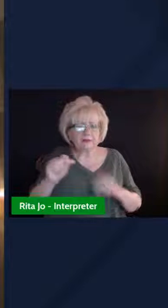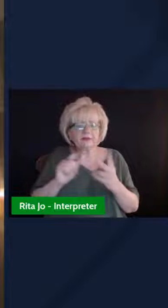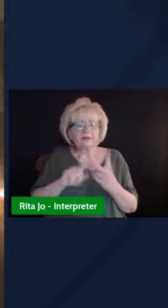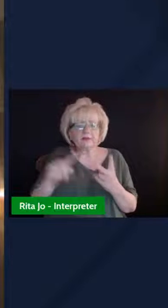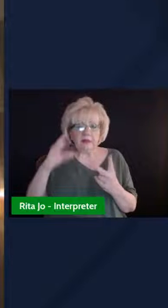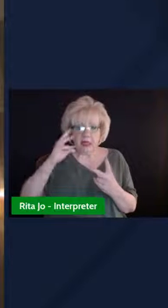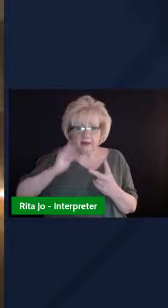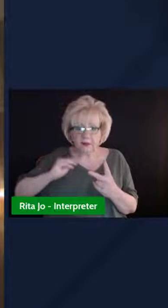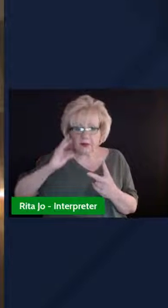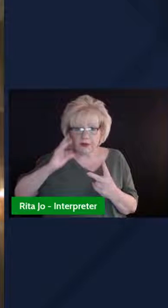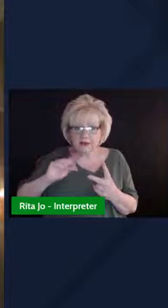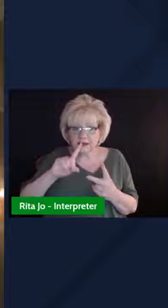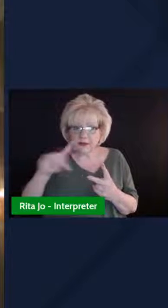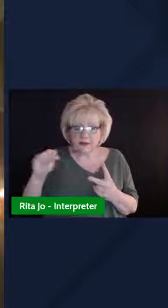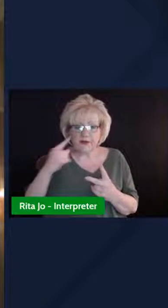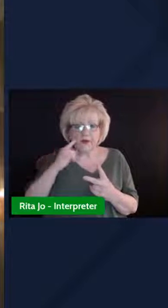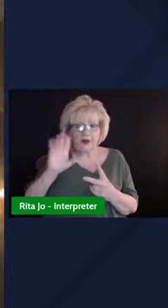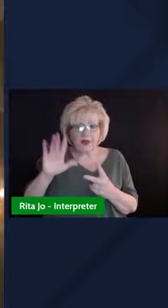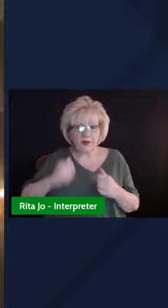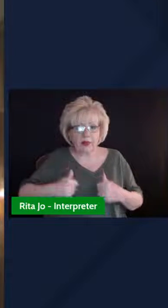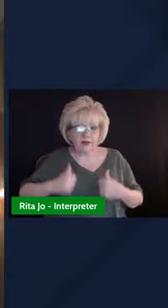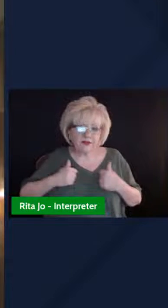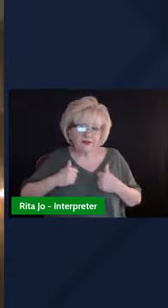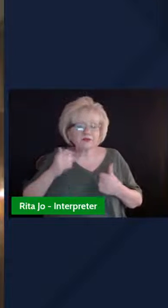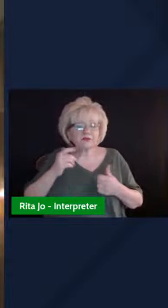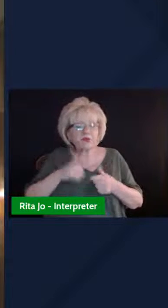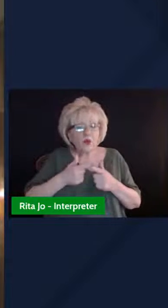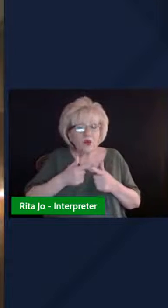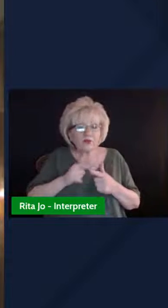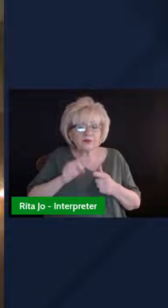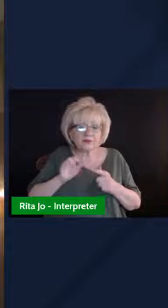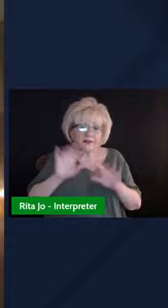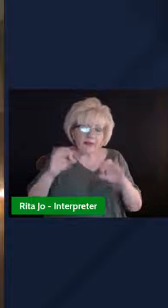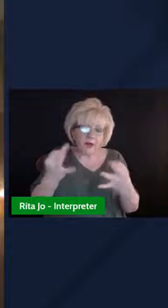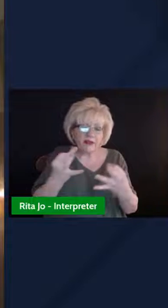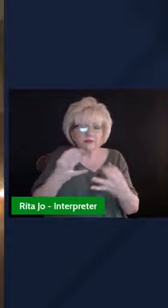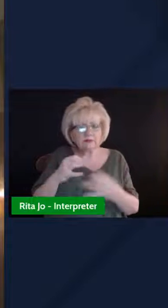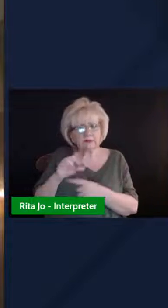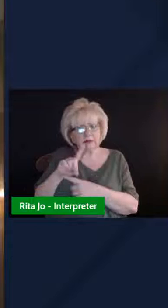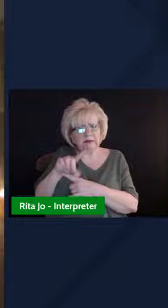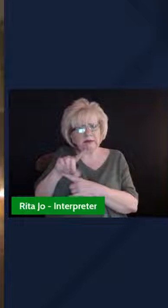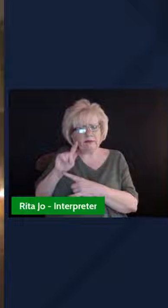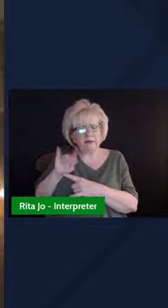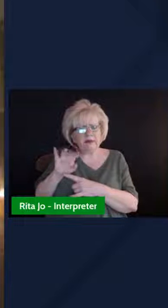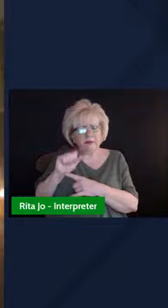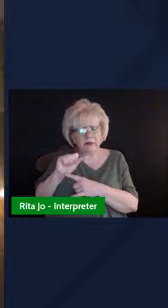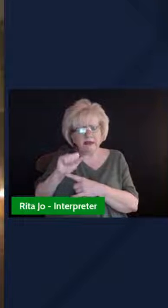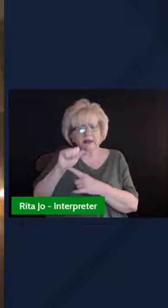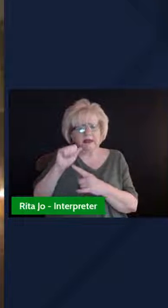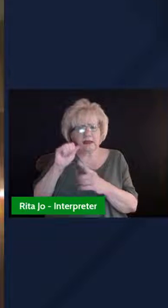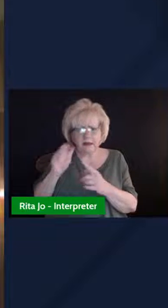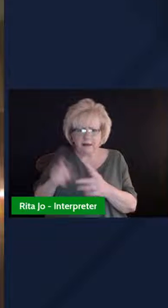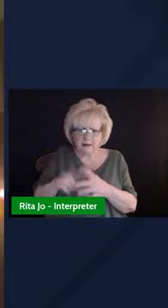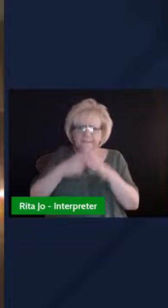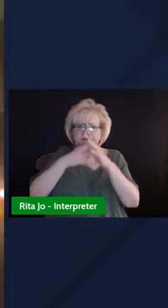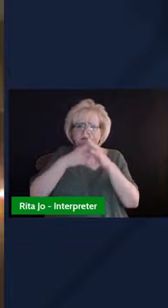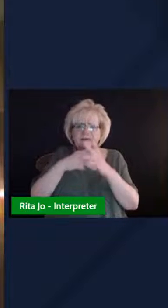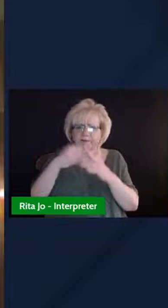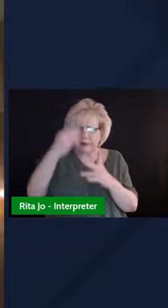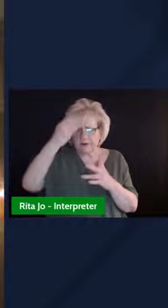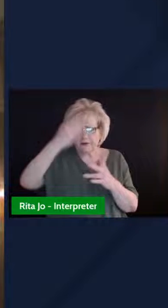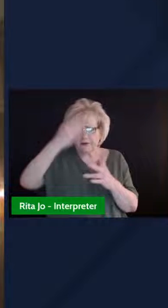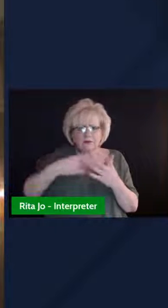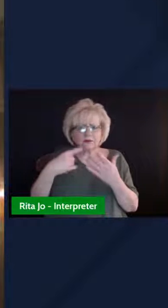disability either in their life or their family. Disability needs to be at the forefront of every single